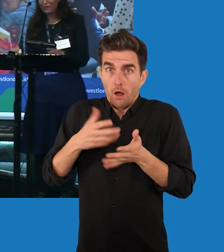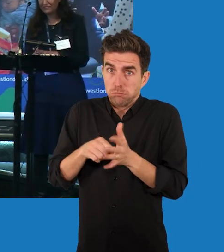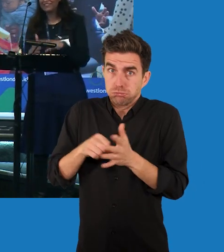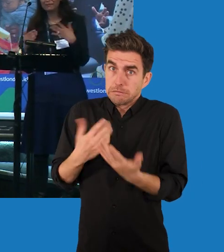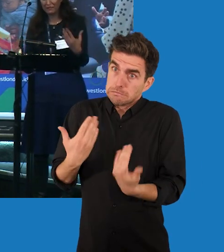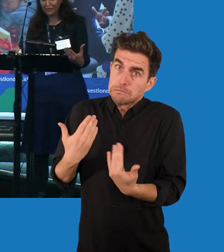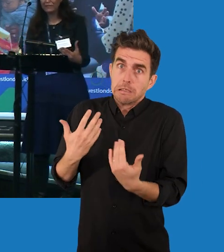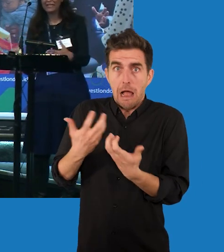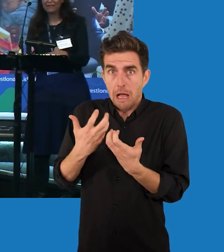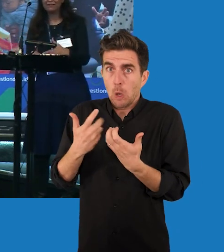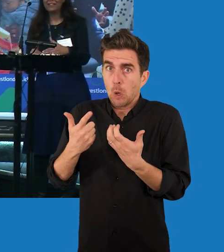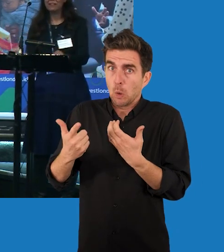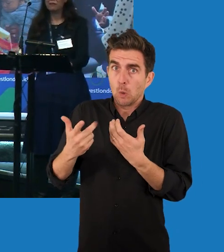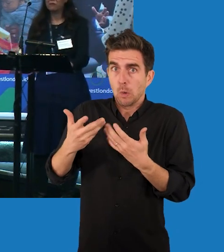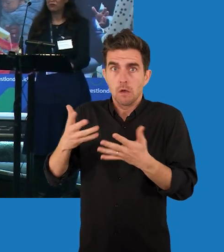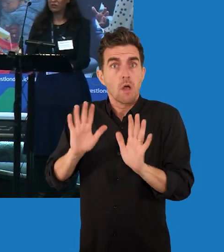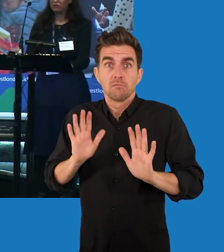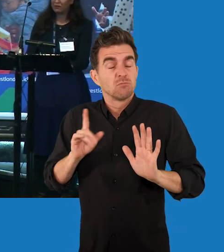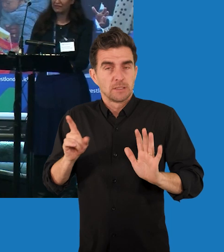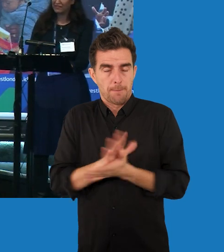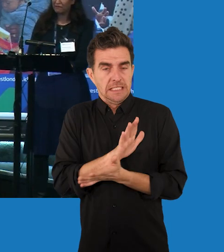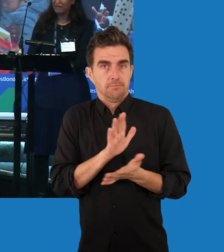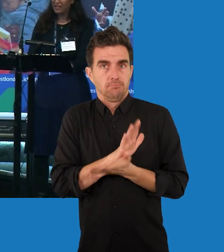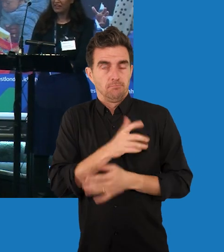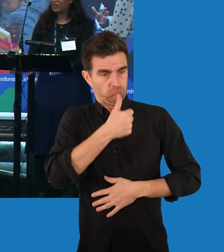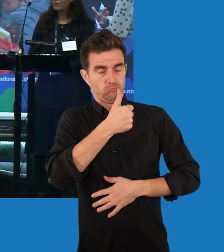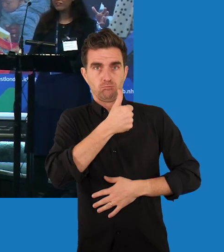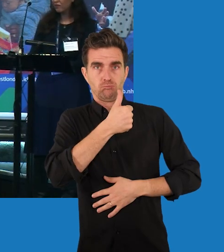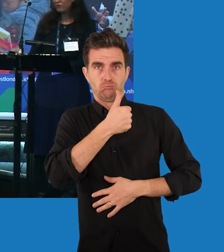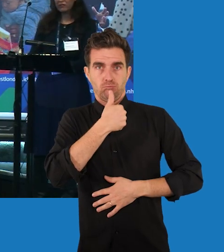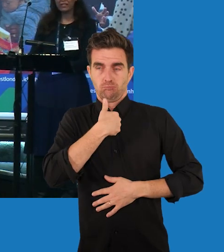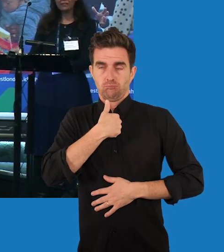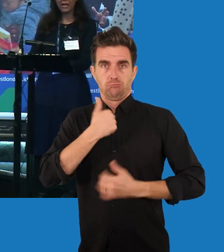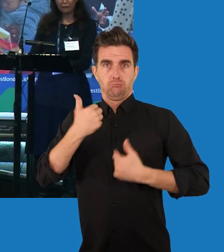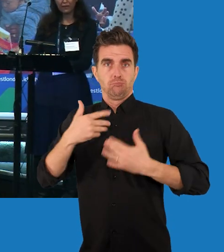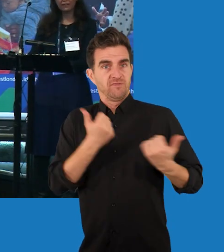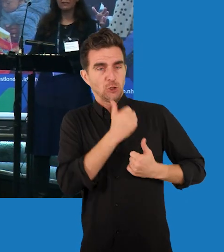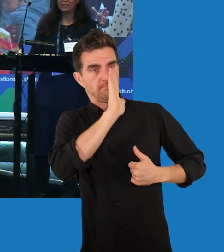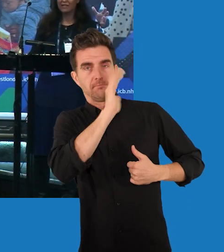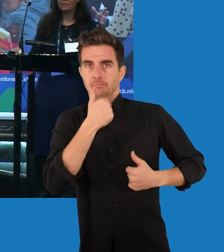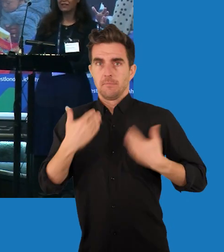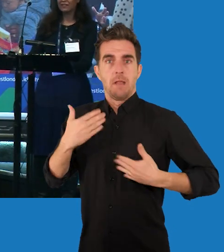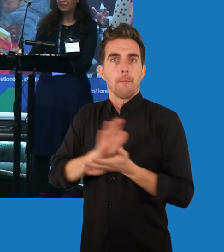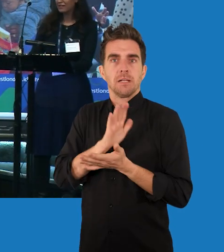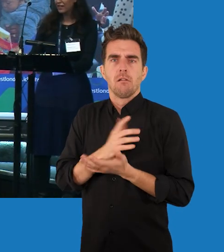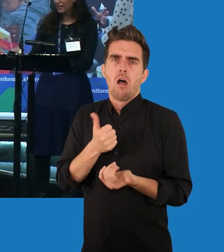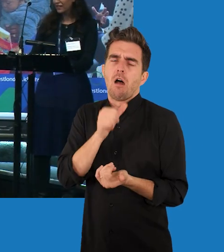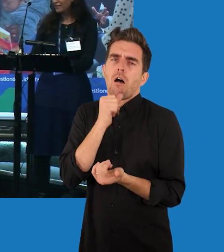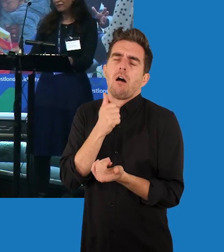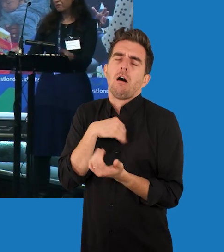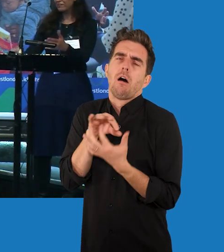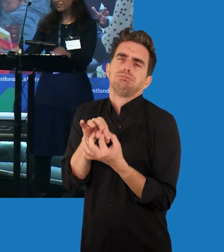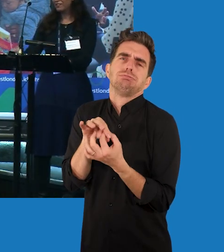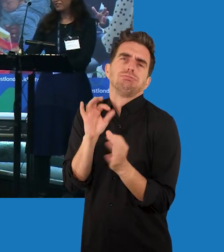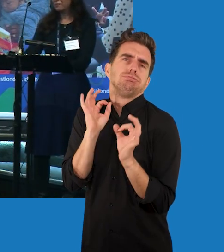have with patients about stepping down and moving on, but no, she felt very happy and content, and yes,